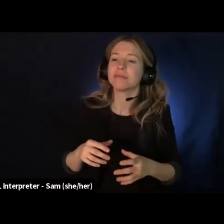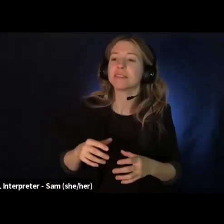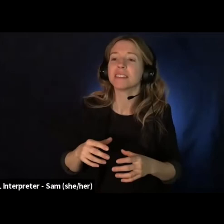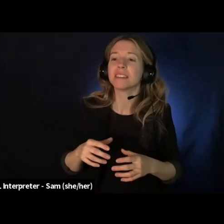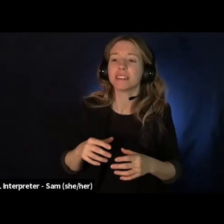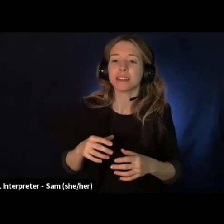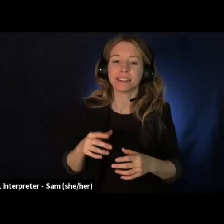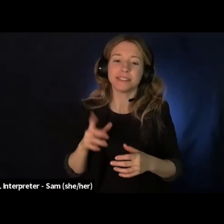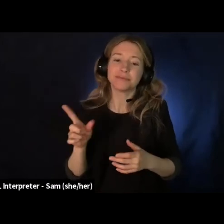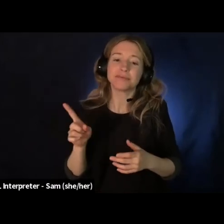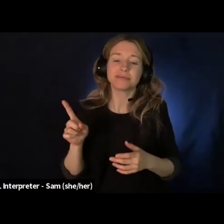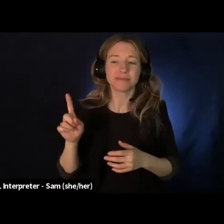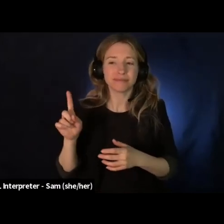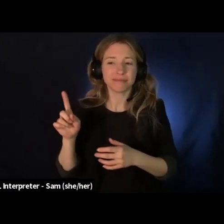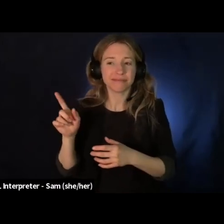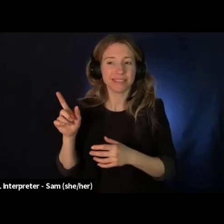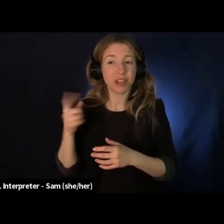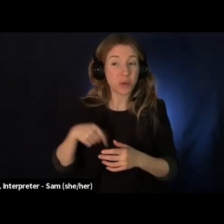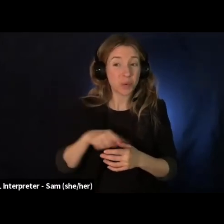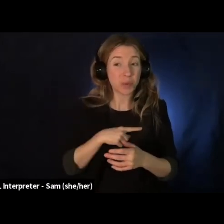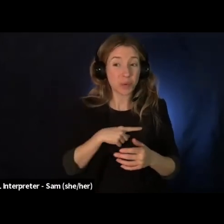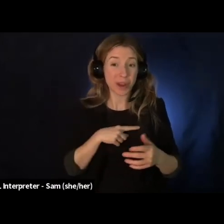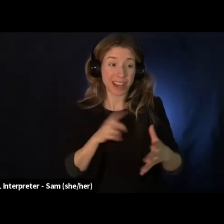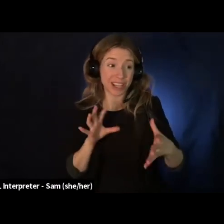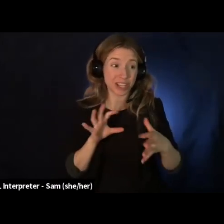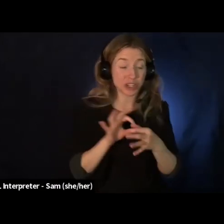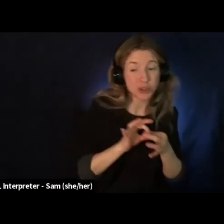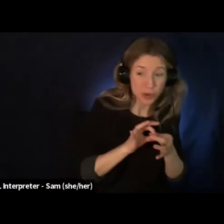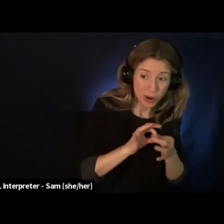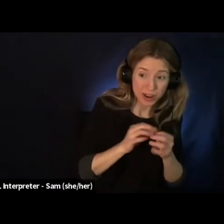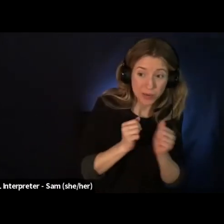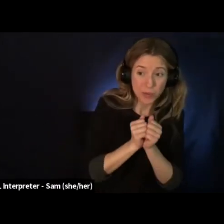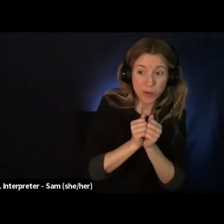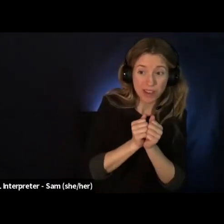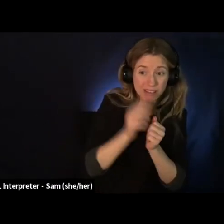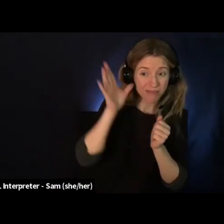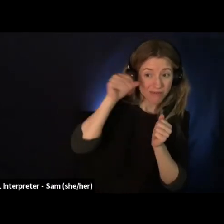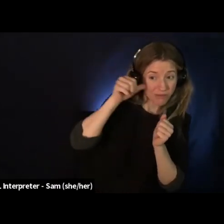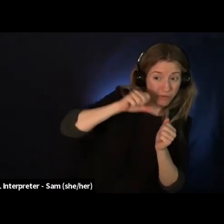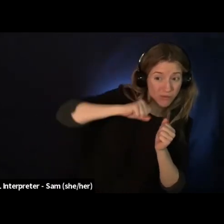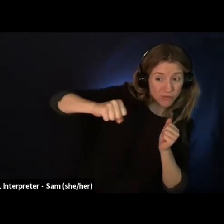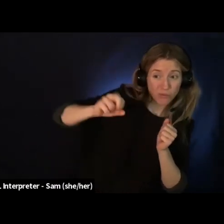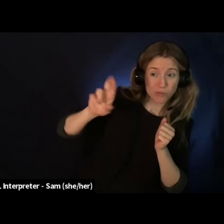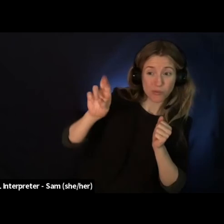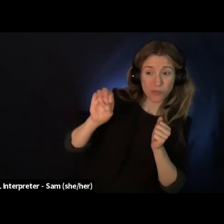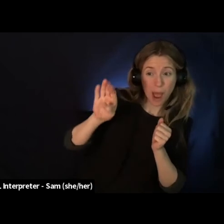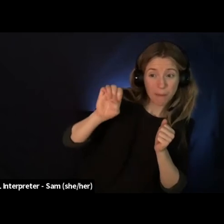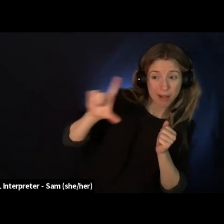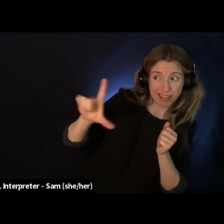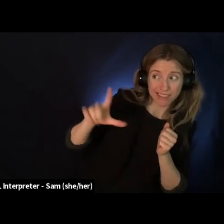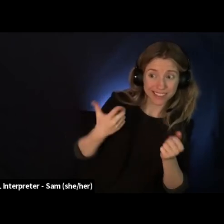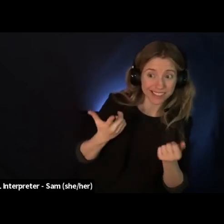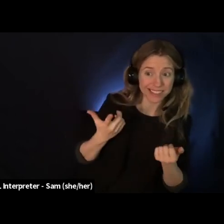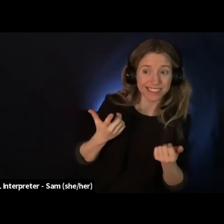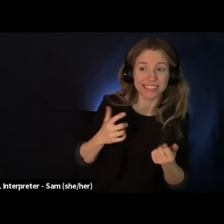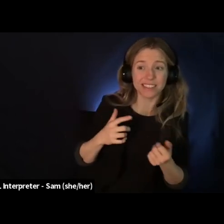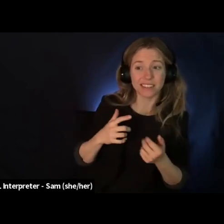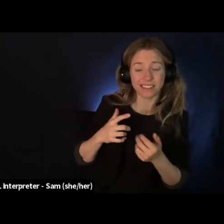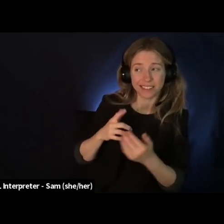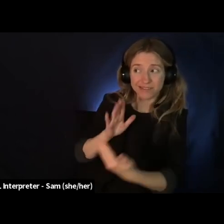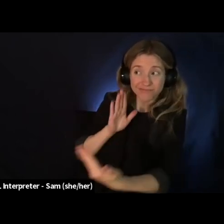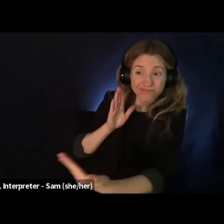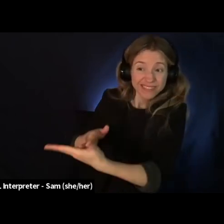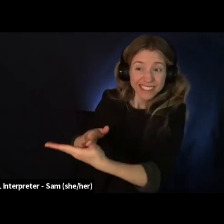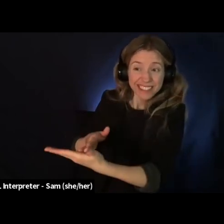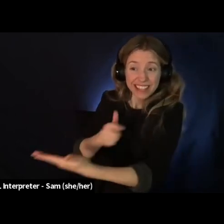the invaders, right, which was Britain. To the steel that holds the dome over the Capitol building